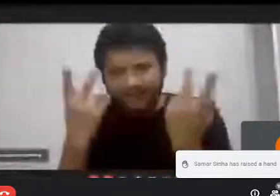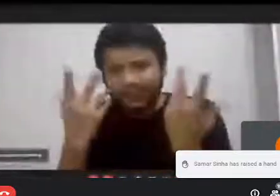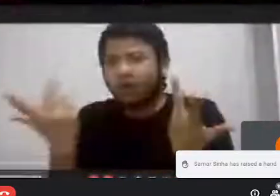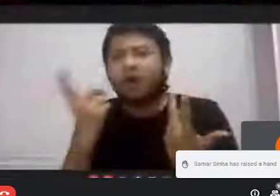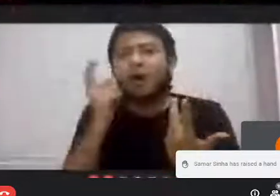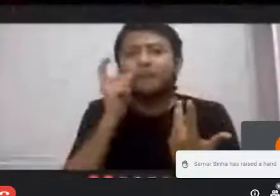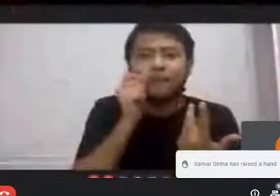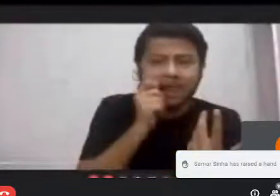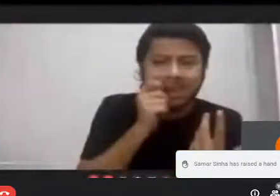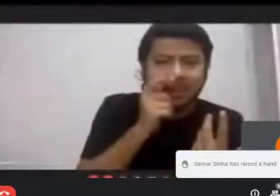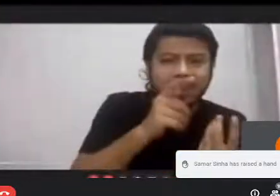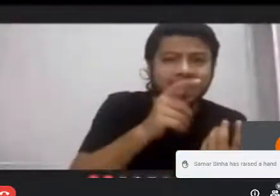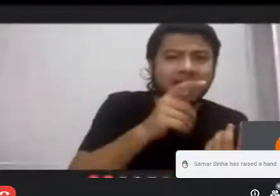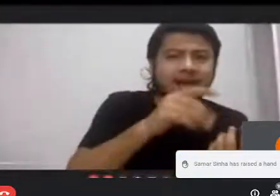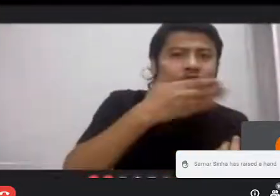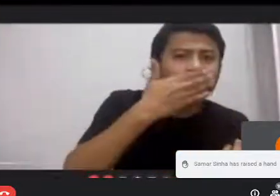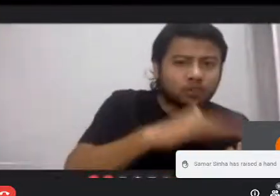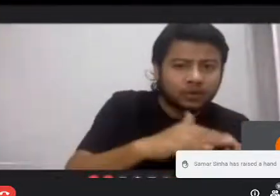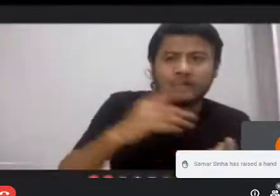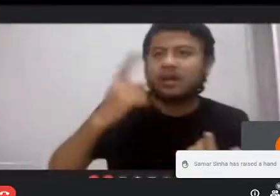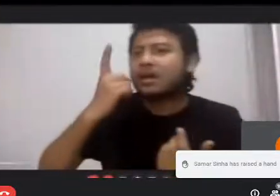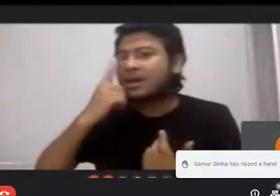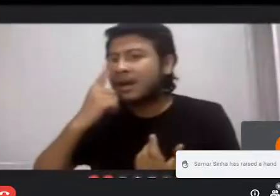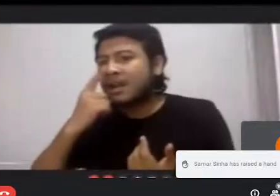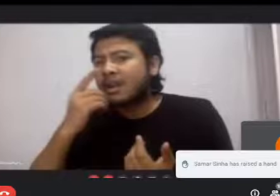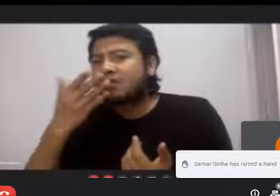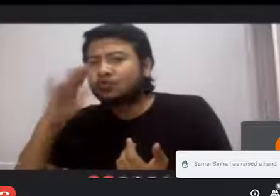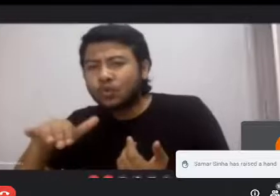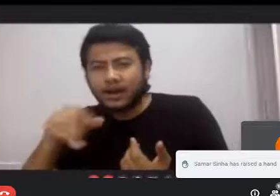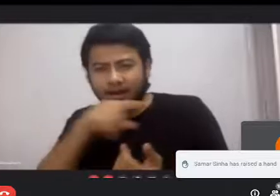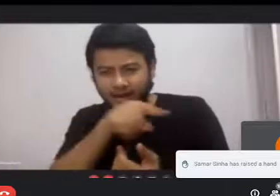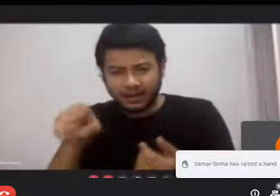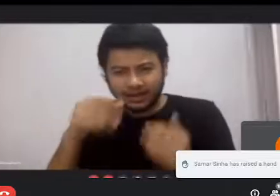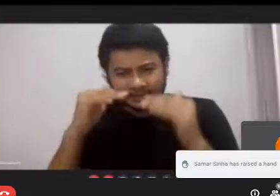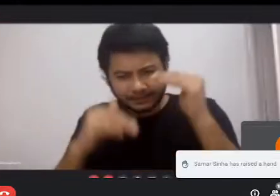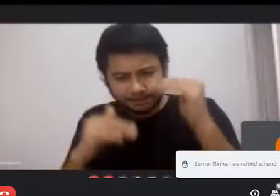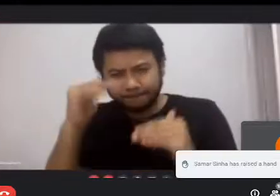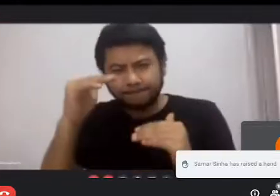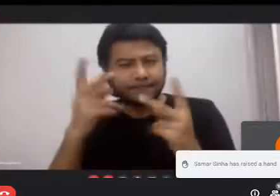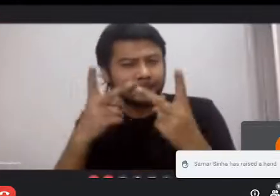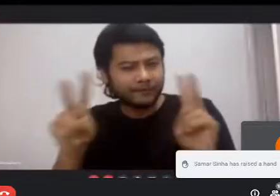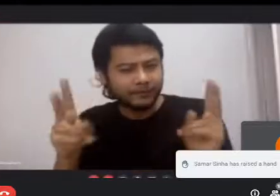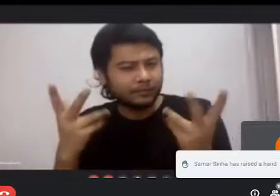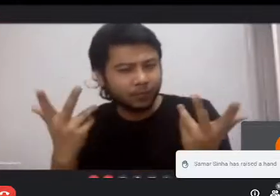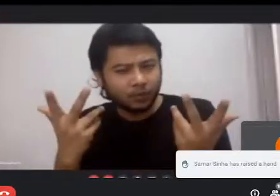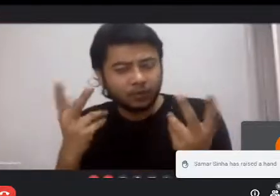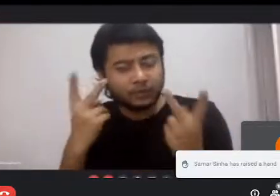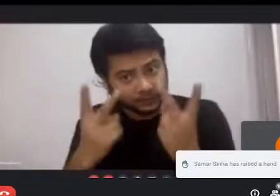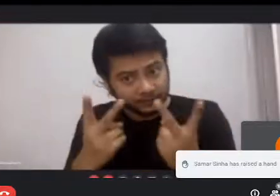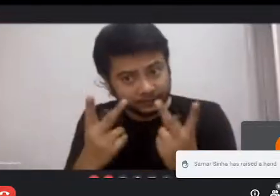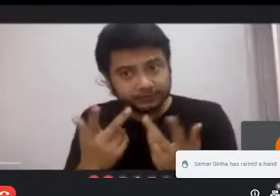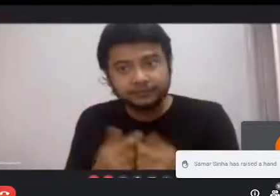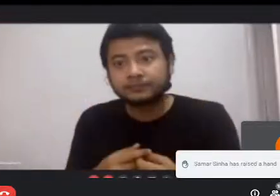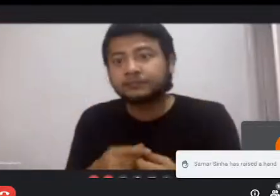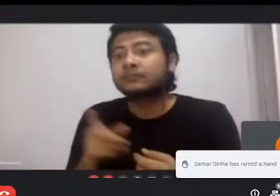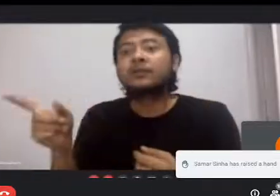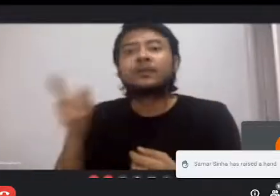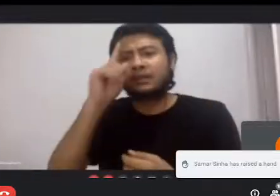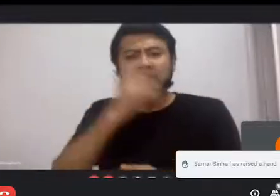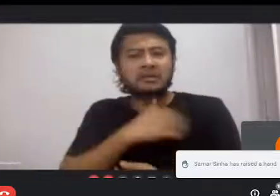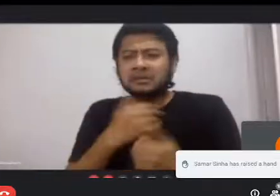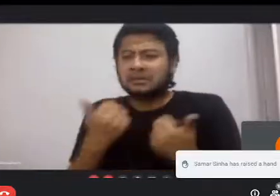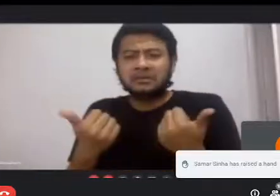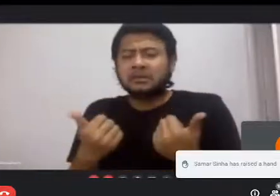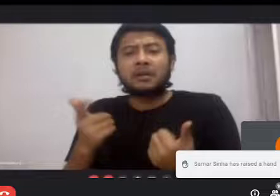No, we did not observe that. What we did observe in different contexts is with the older learners, so groups of young adults. There